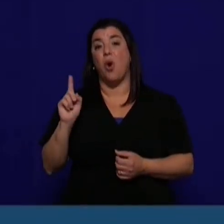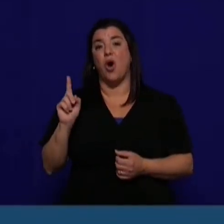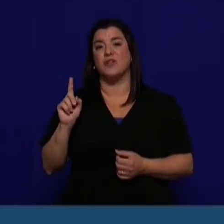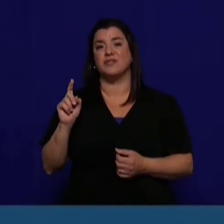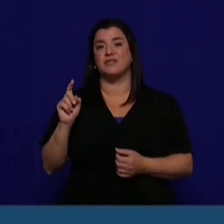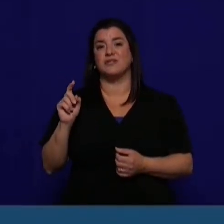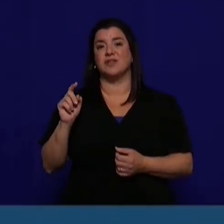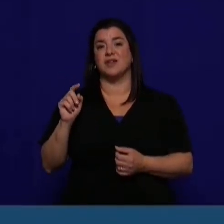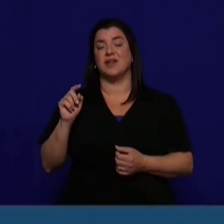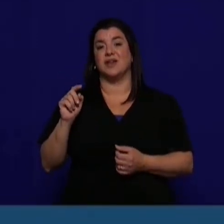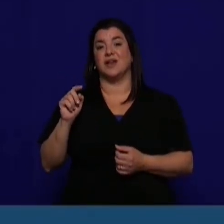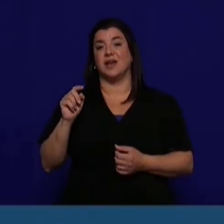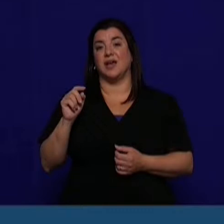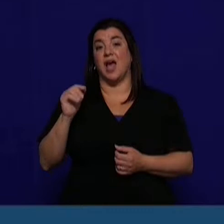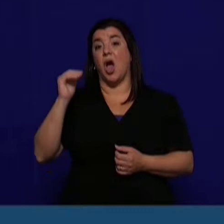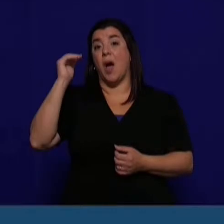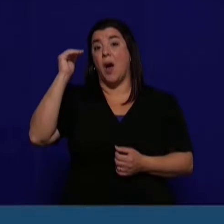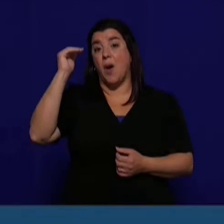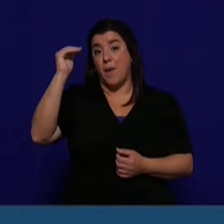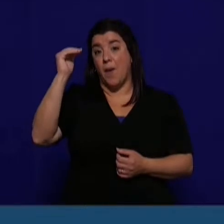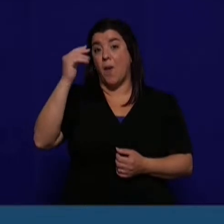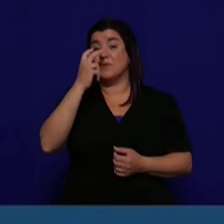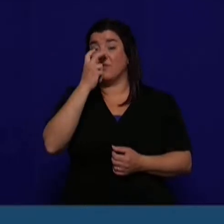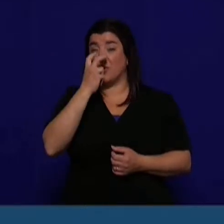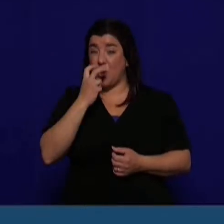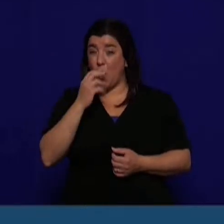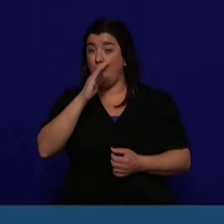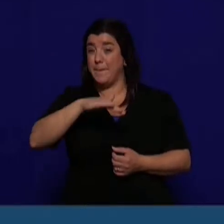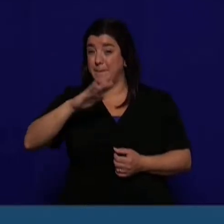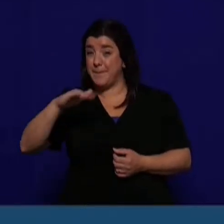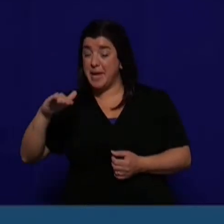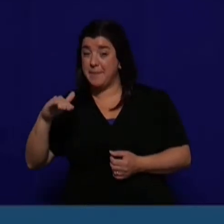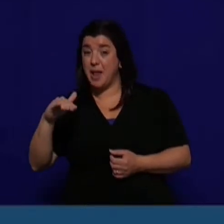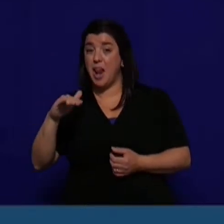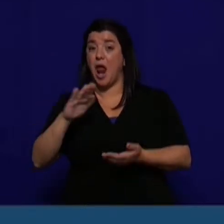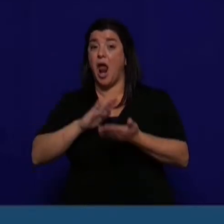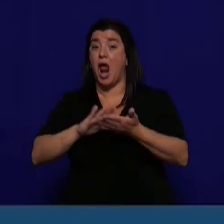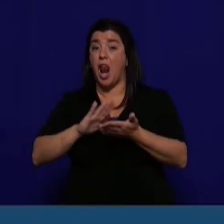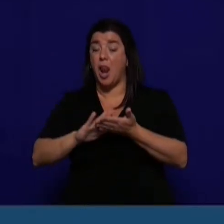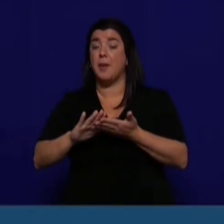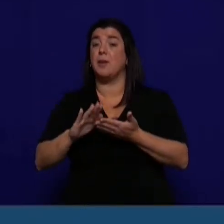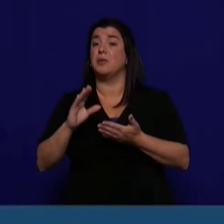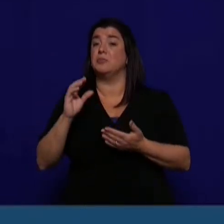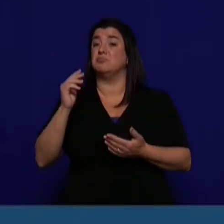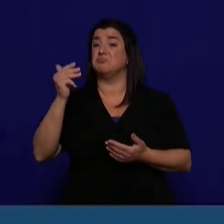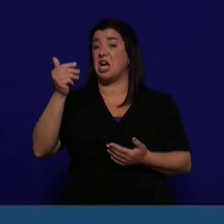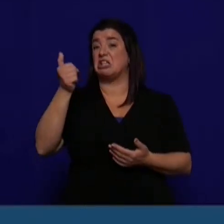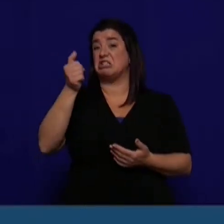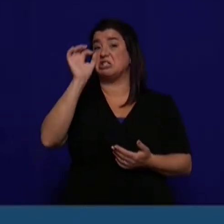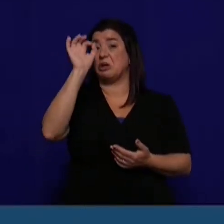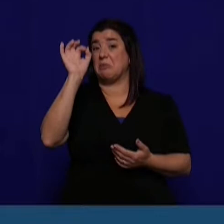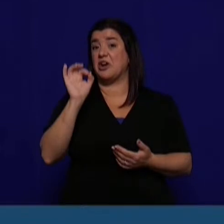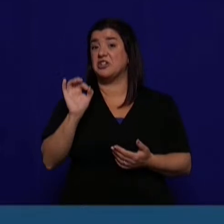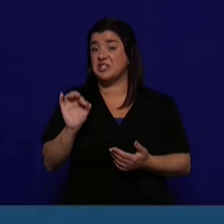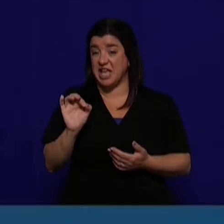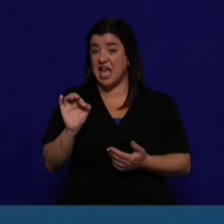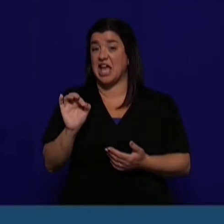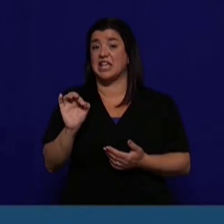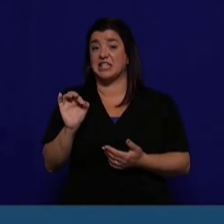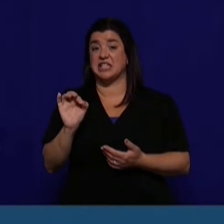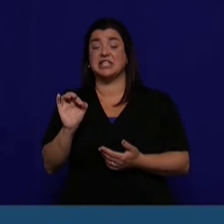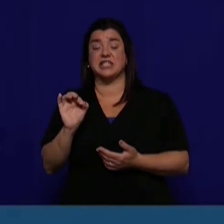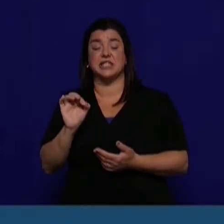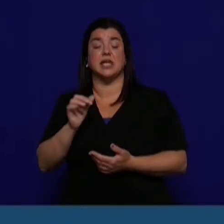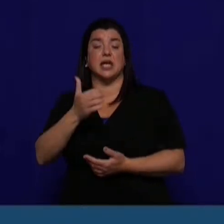who have had a high percentage of the vaccinated residents, for those who have over